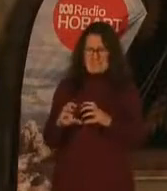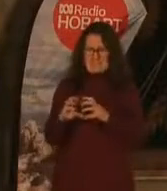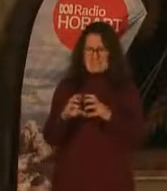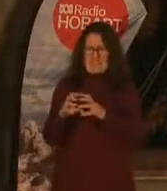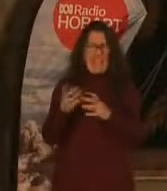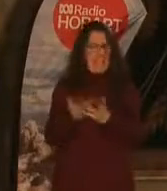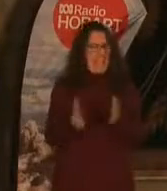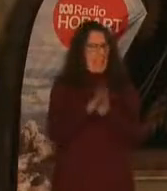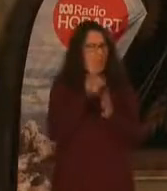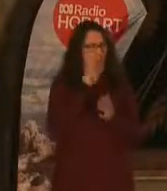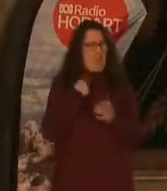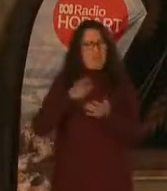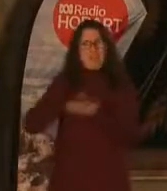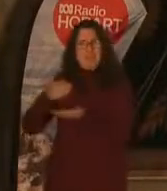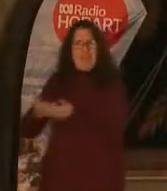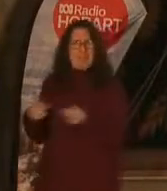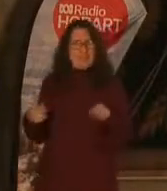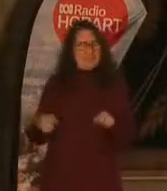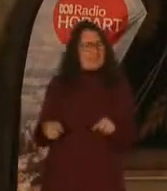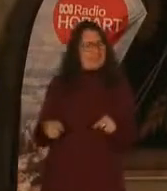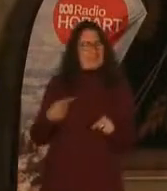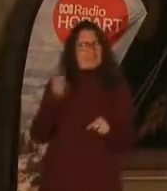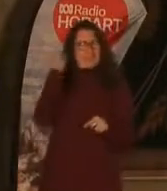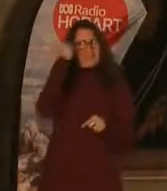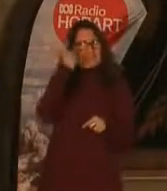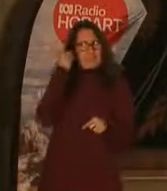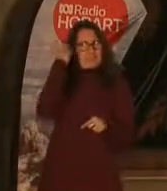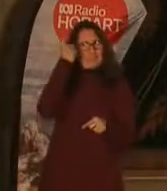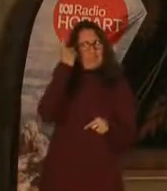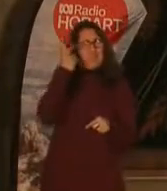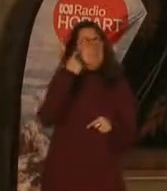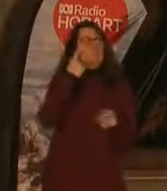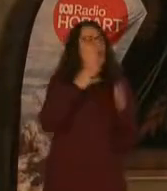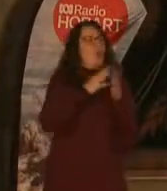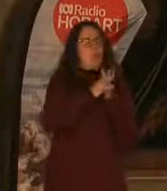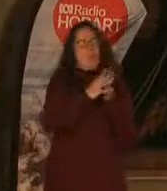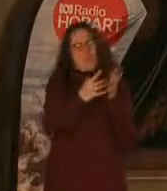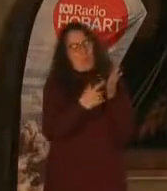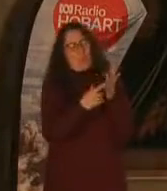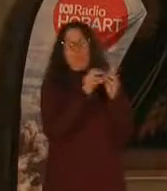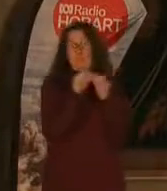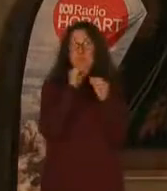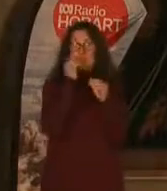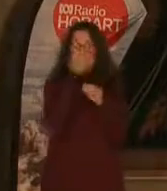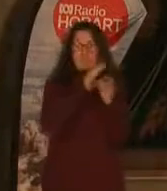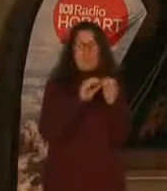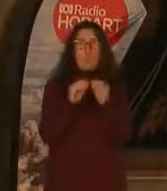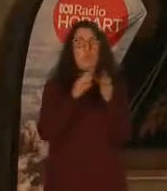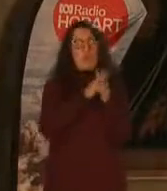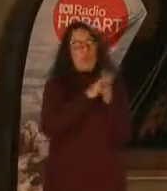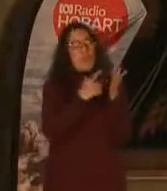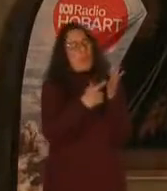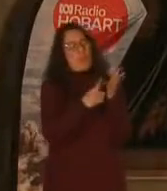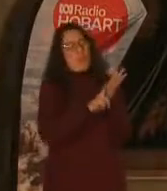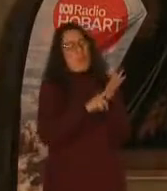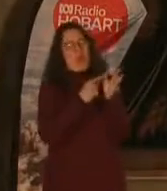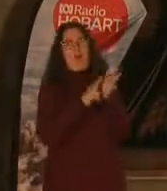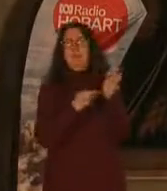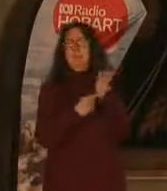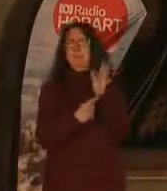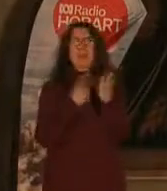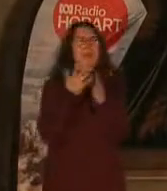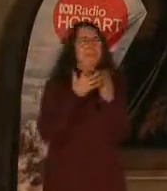that? And so I thought about Lulangta, which is a big rock. So if a rock is a